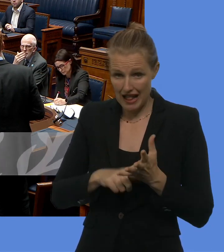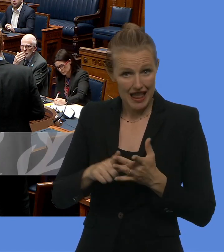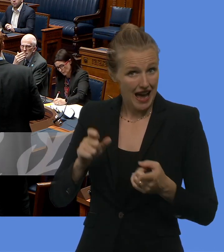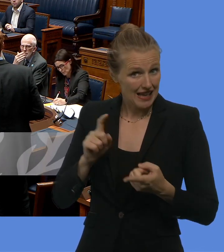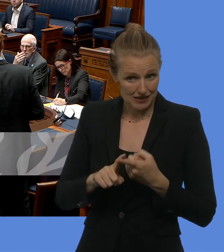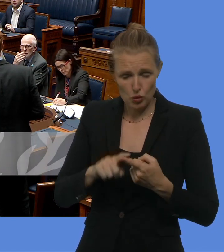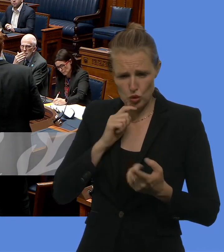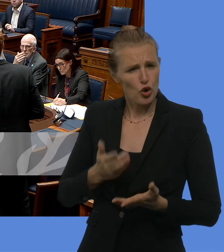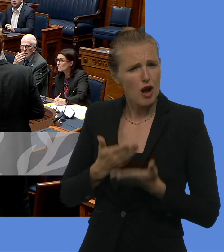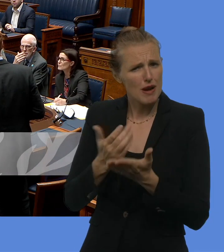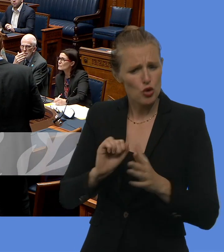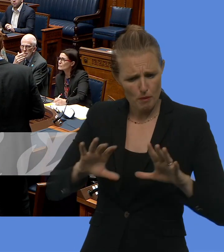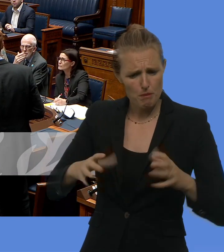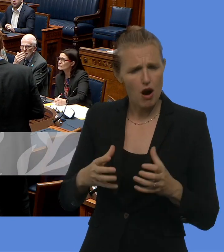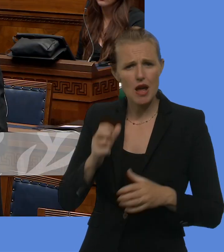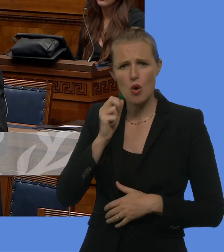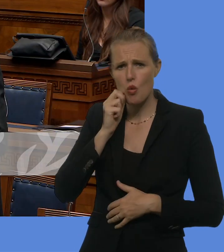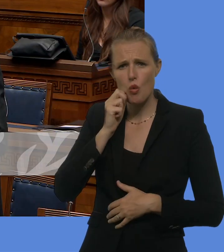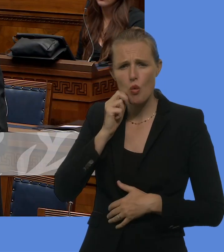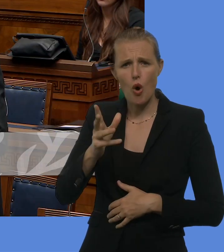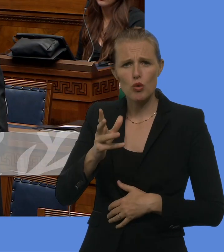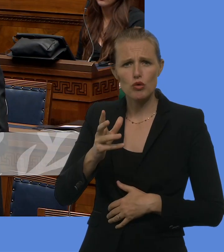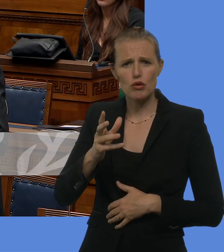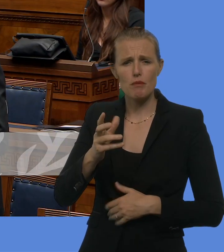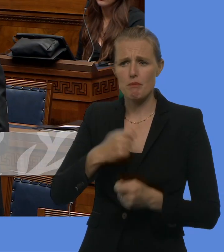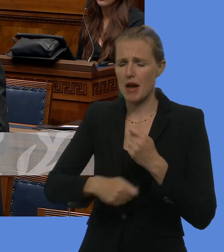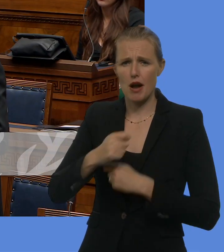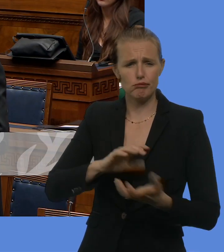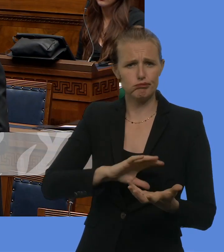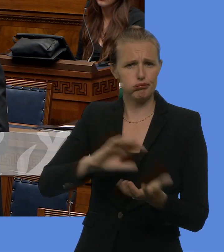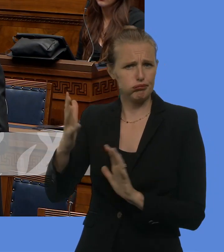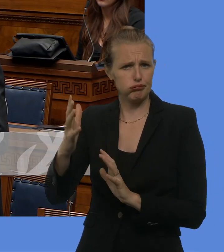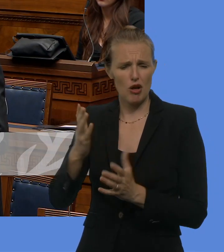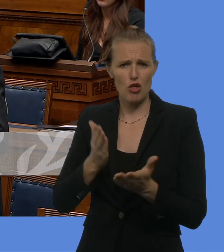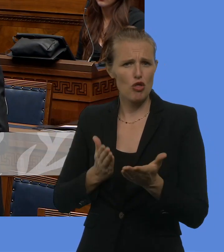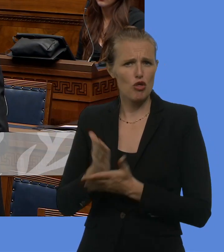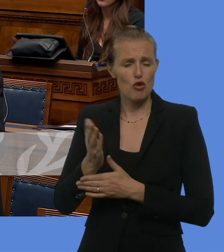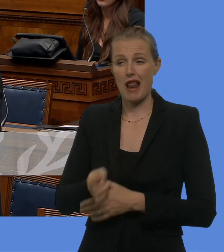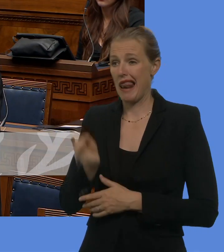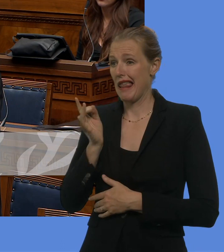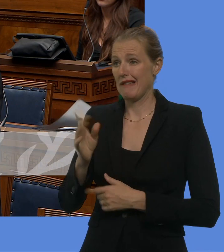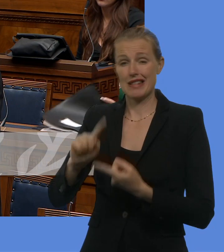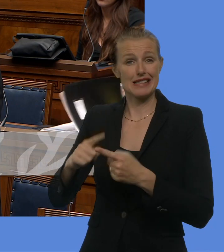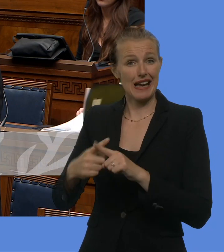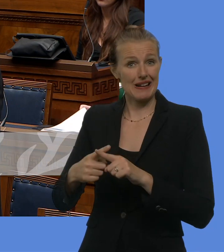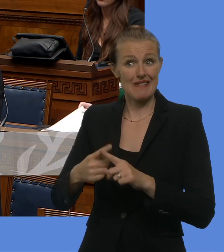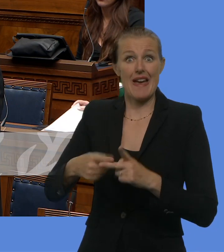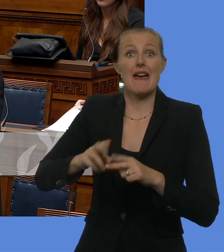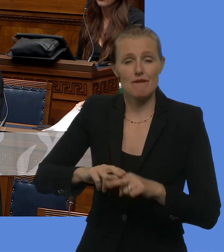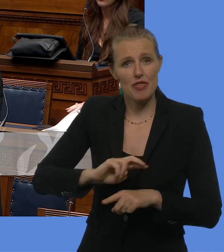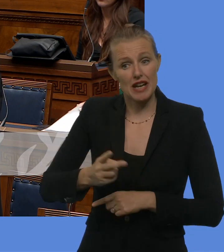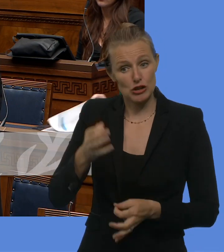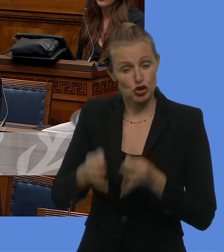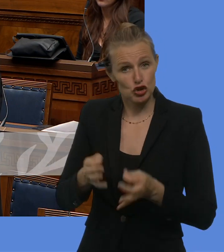will you commit that your party will not throw the institutions into instability by leaving the Executive, should the next Justice Minister, if